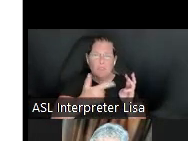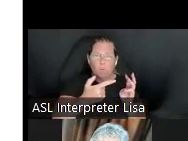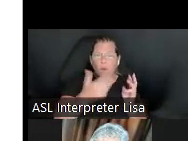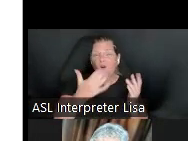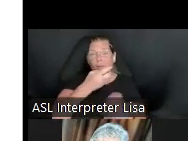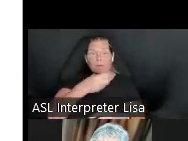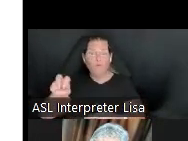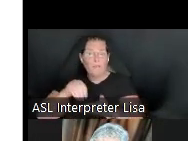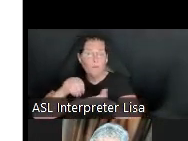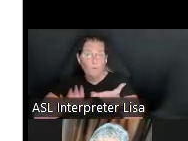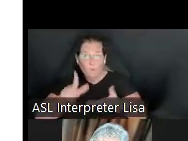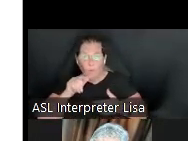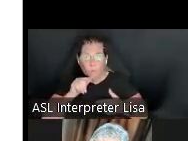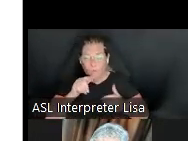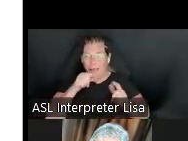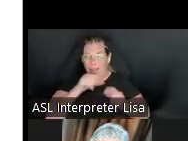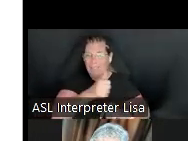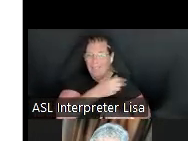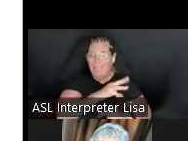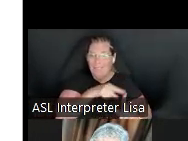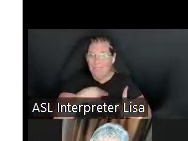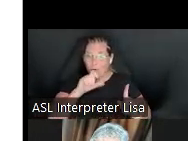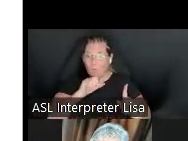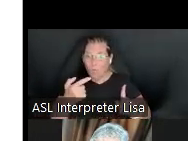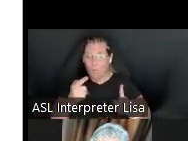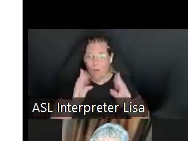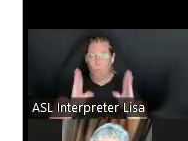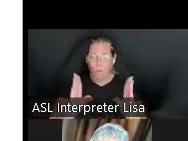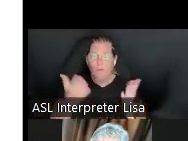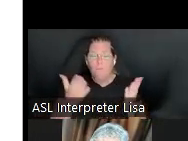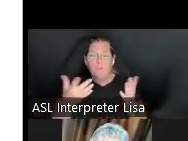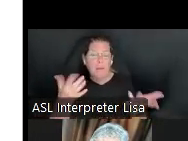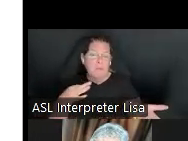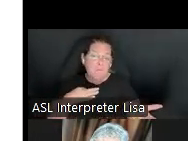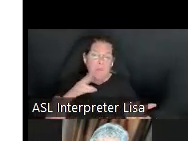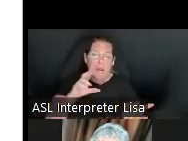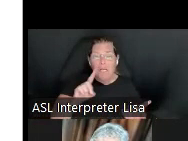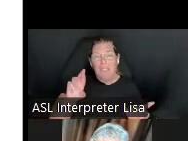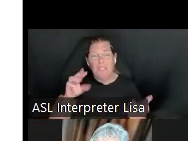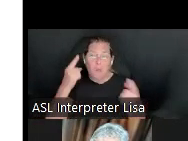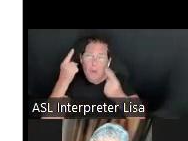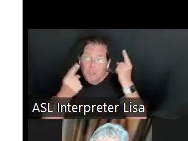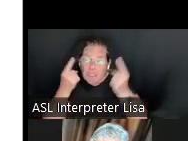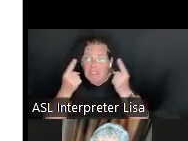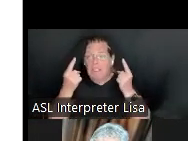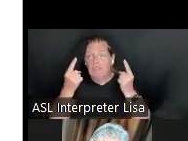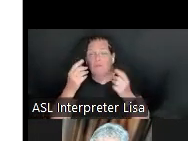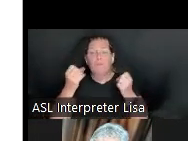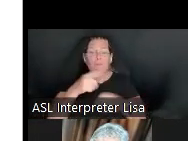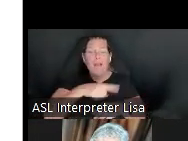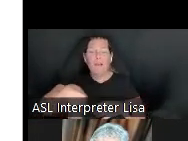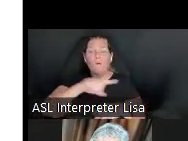considering, applying to DVR, Many of these